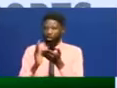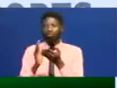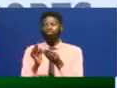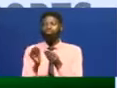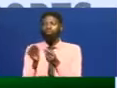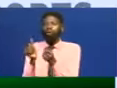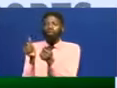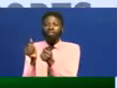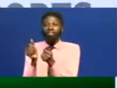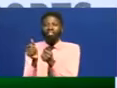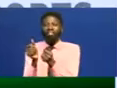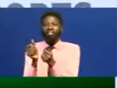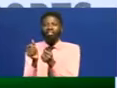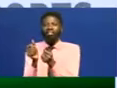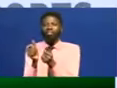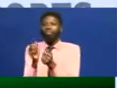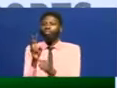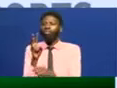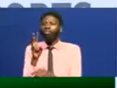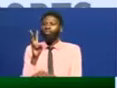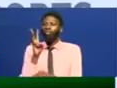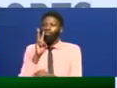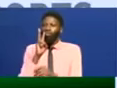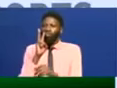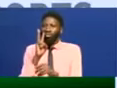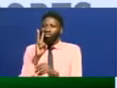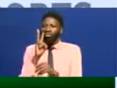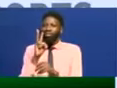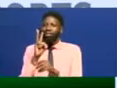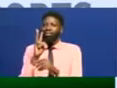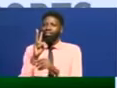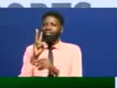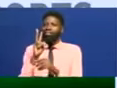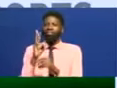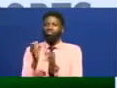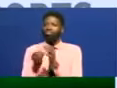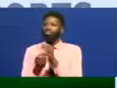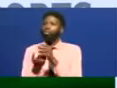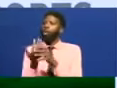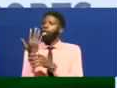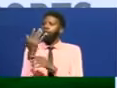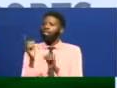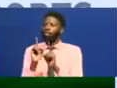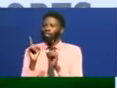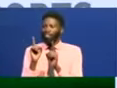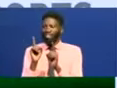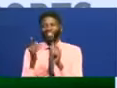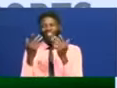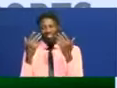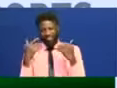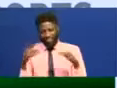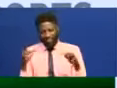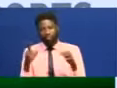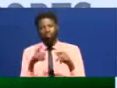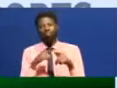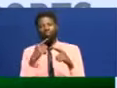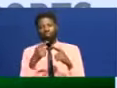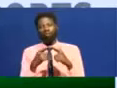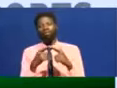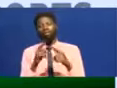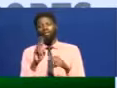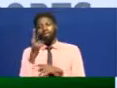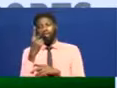leaking. And after stopping the leaking, you can then look for the compass and the map to determine where you are